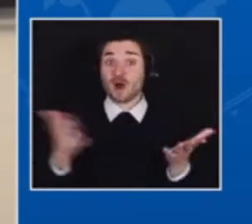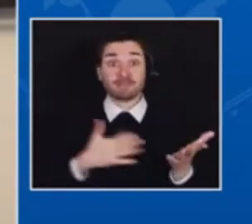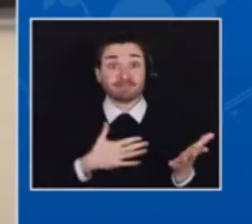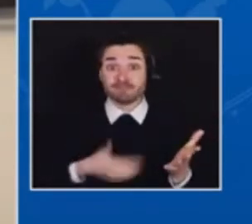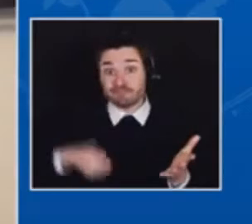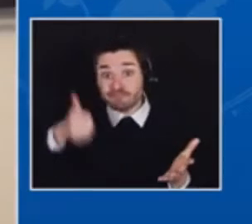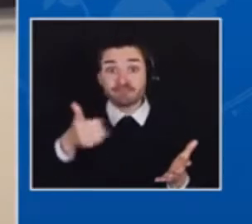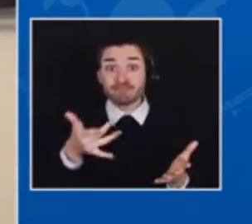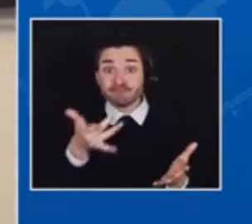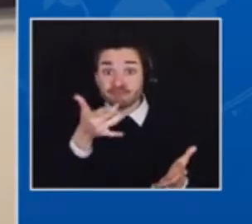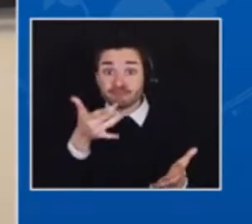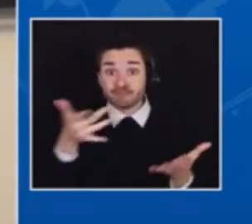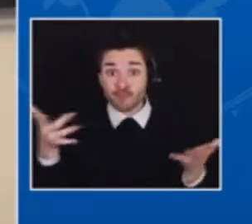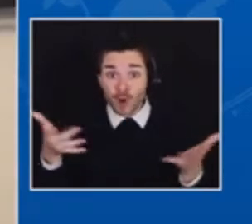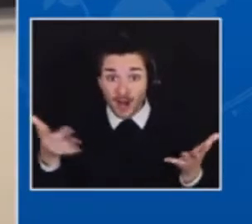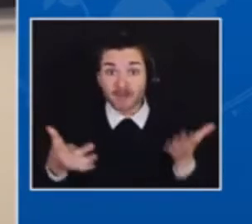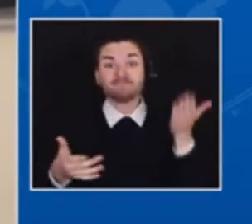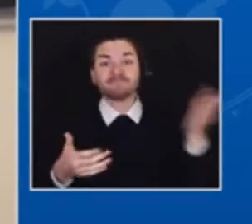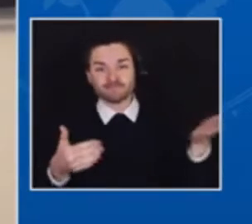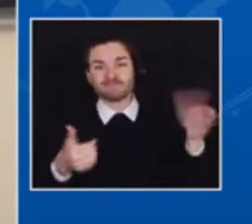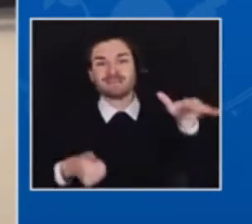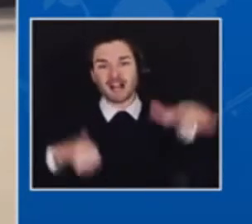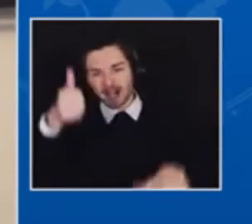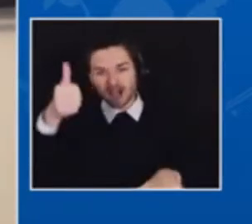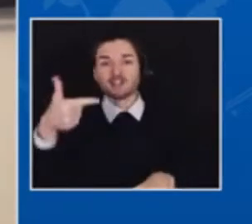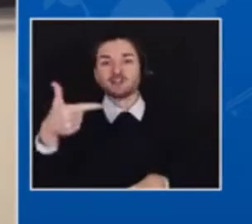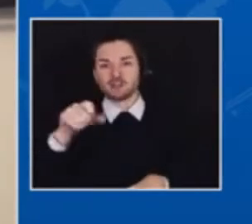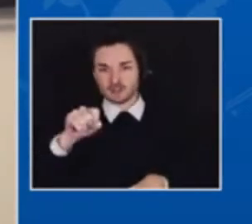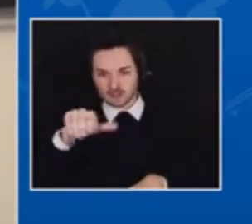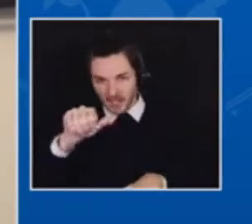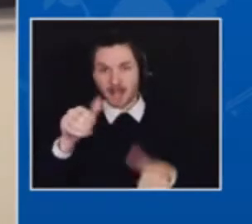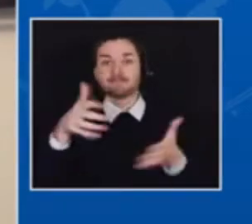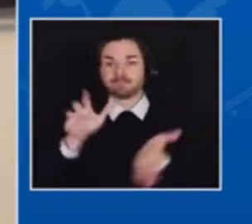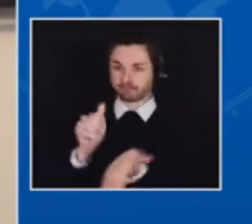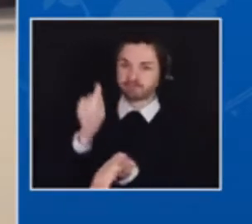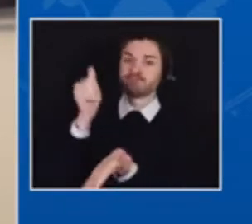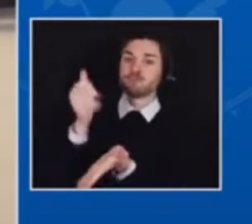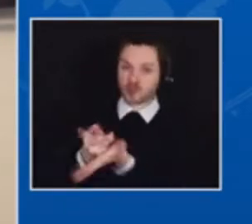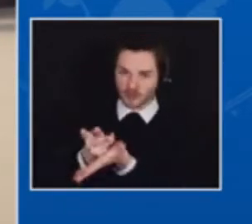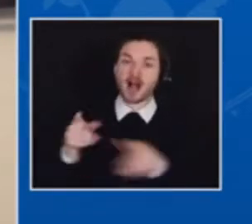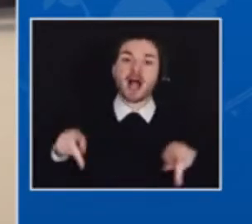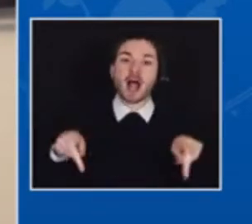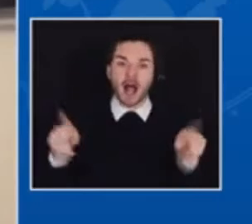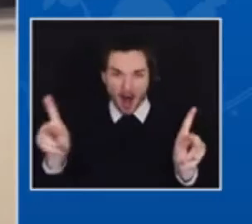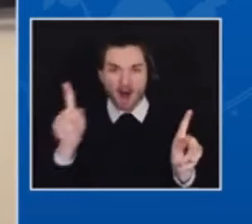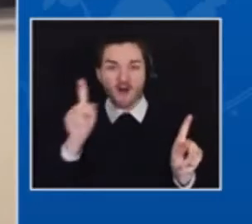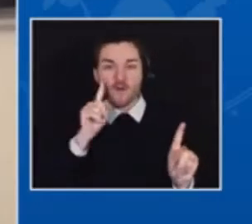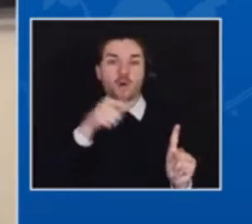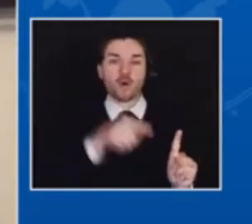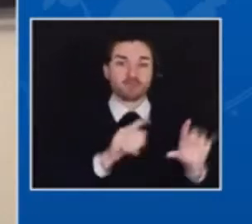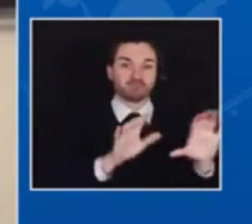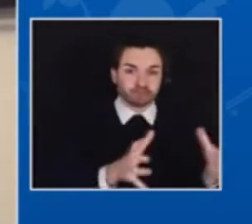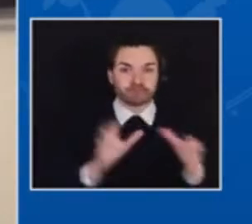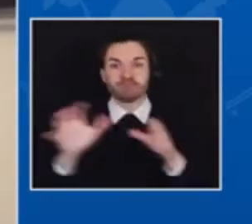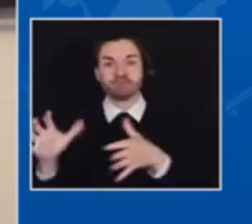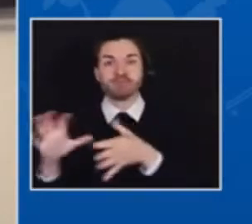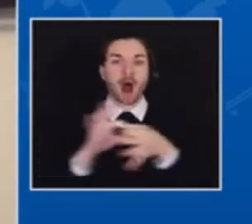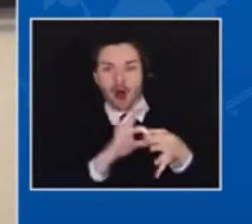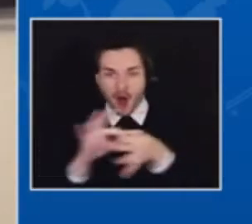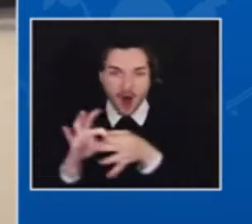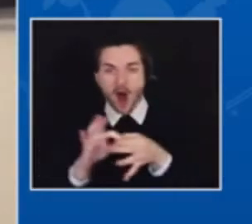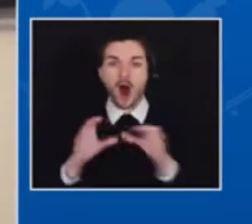sign the ascertainment and we can all move forward we can have access to intelligence briefings uh we can have access to the information that's